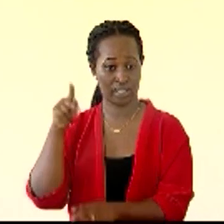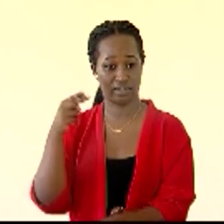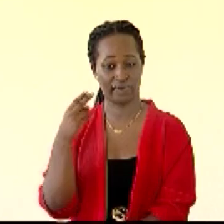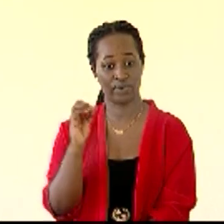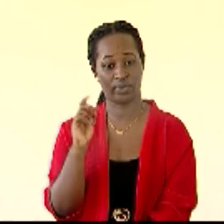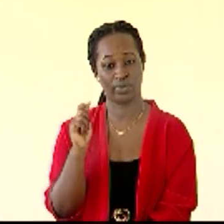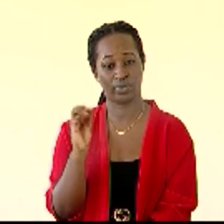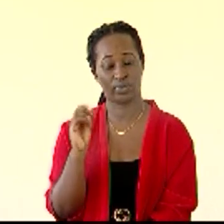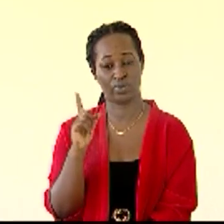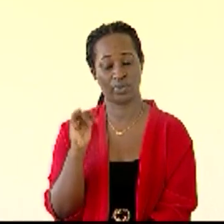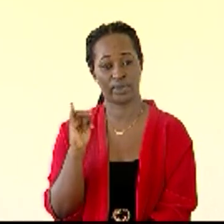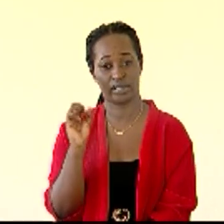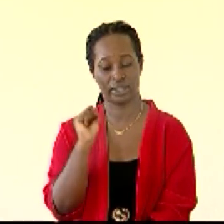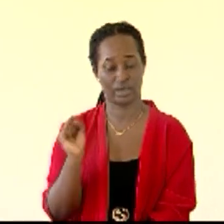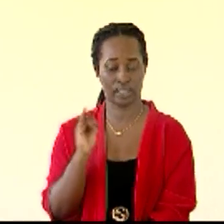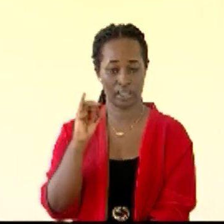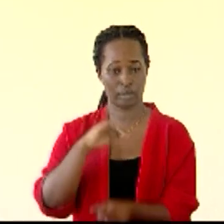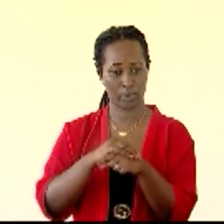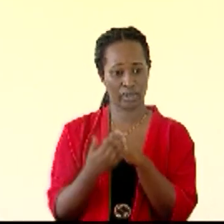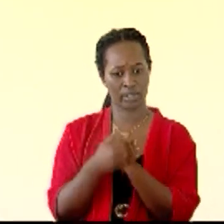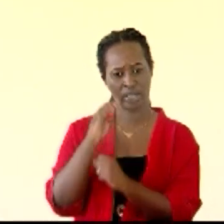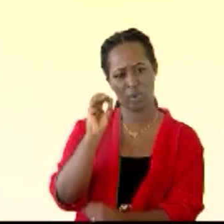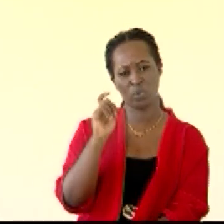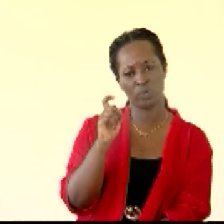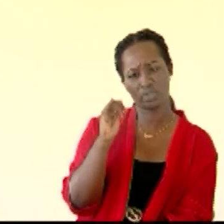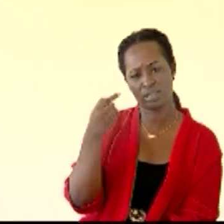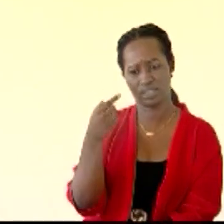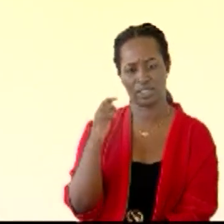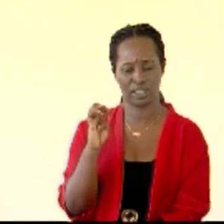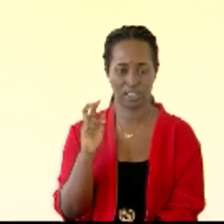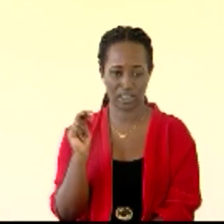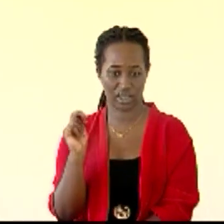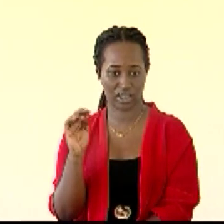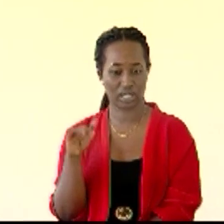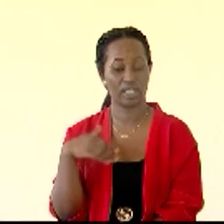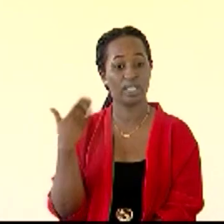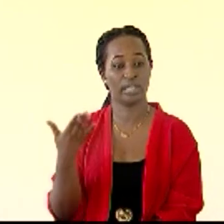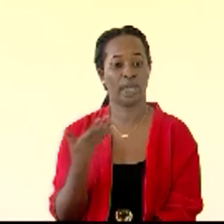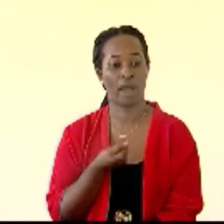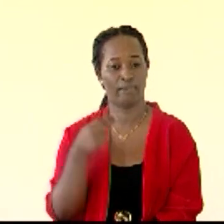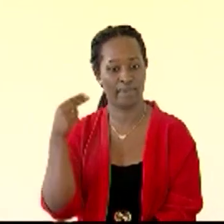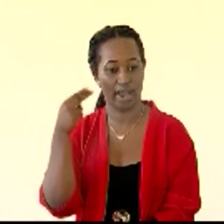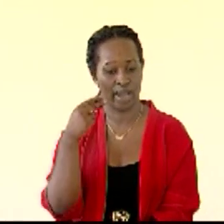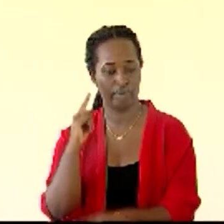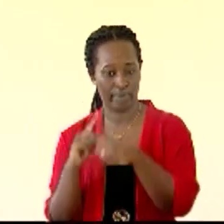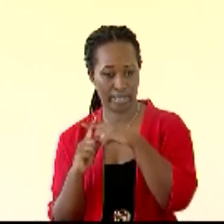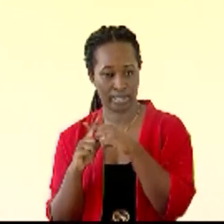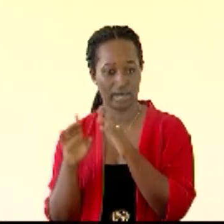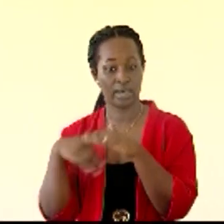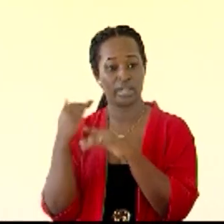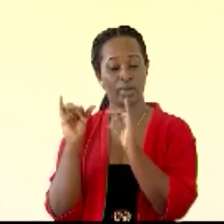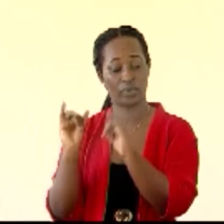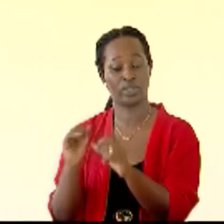producing oxygen as the other product, waste, and hydrogen ions. The constant production